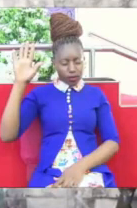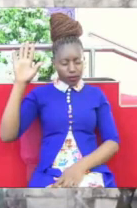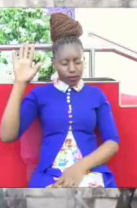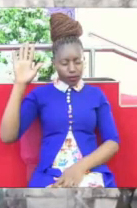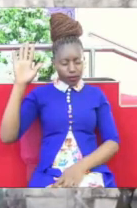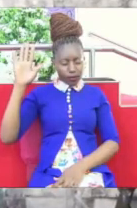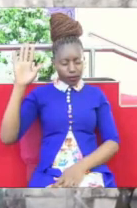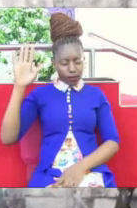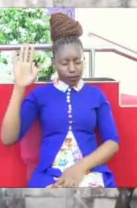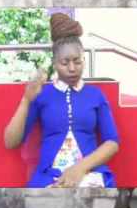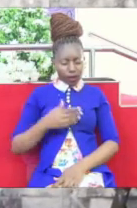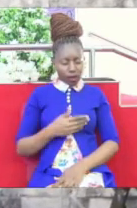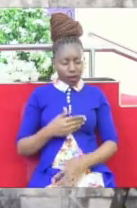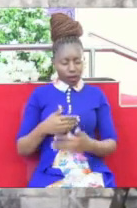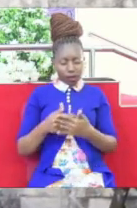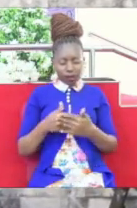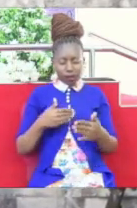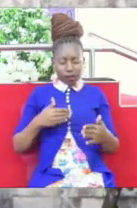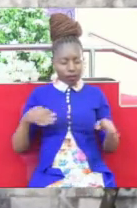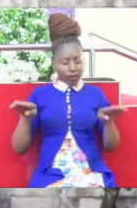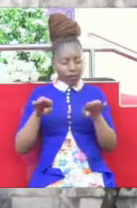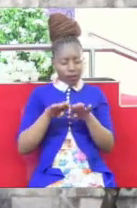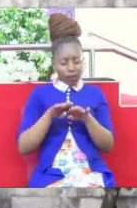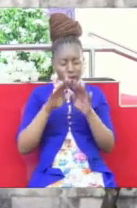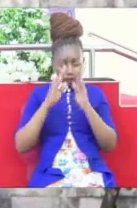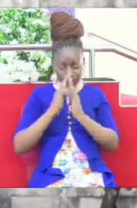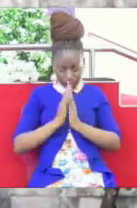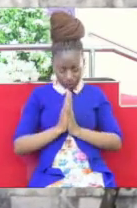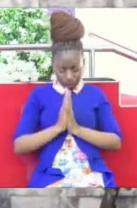Lord, before we close this prayer, we reach out by faith